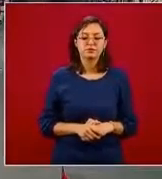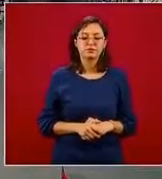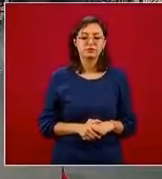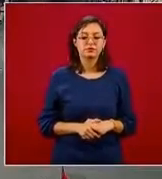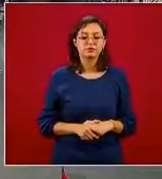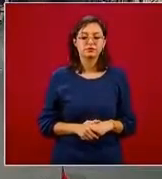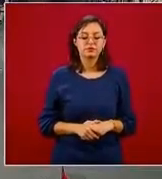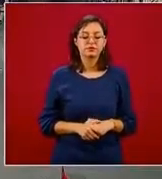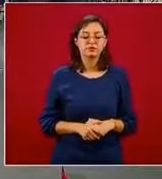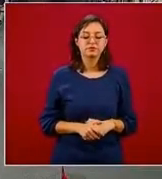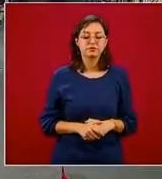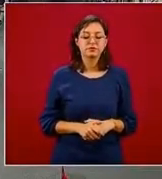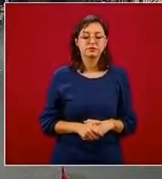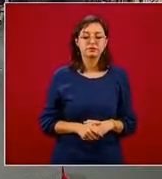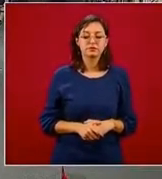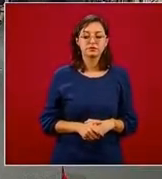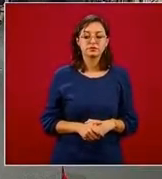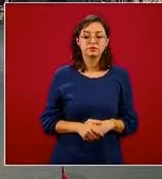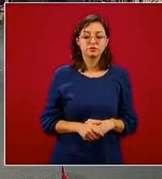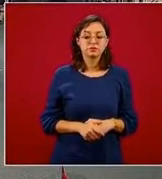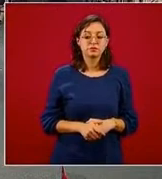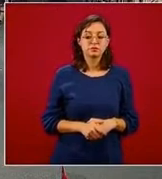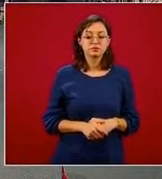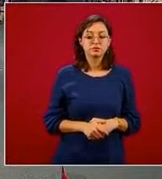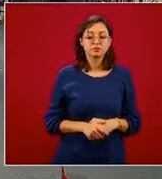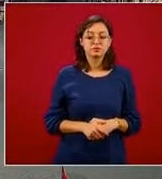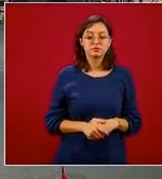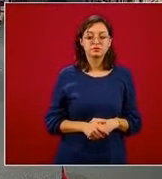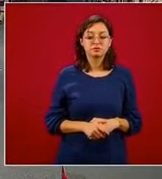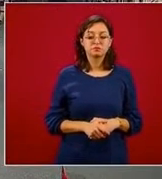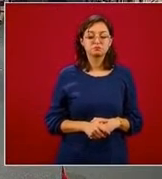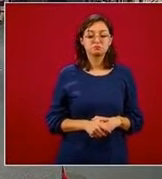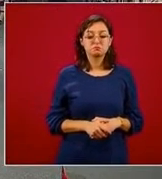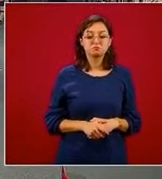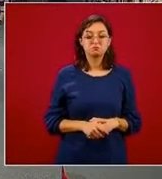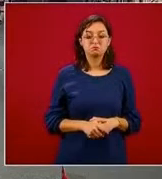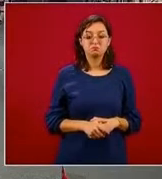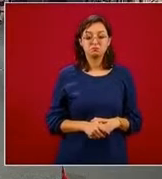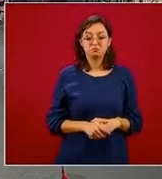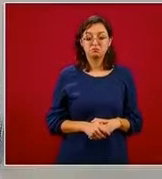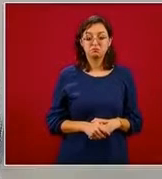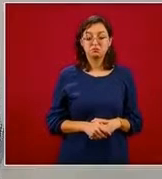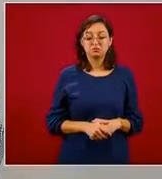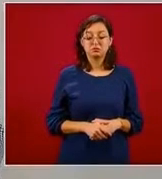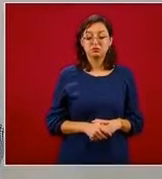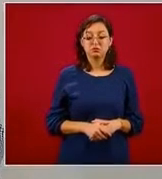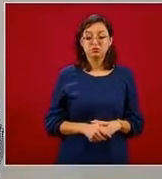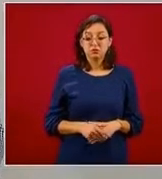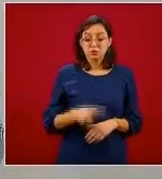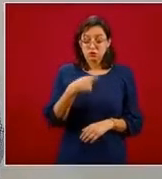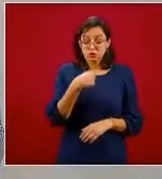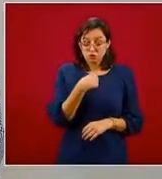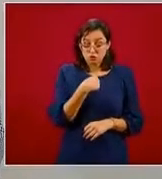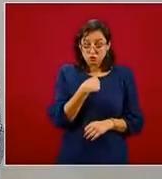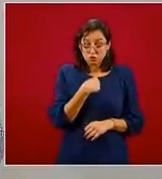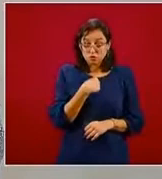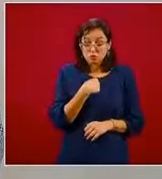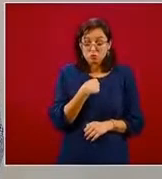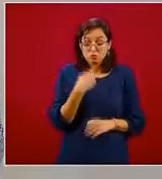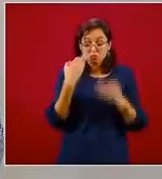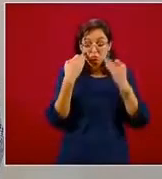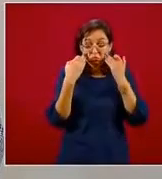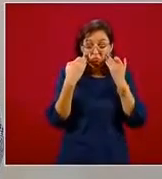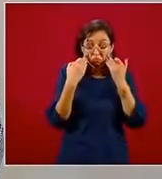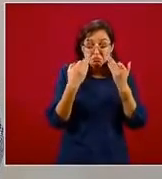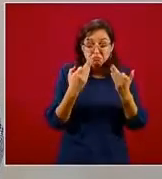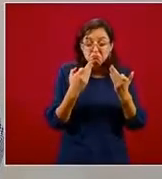to our national market. Bueno, no hay en sí un estudio, por lo menos We yo no don't me ha have a tocado verlo, dado study, que no at es least un I